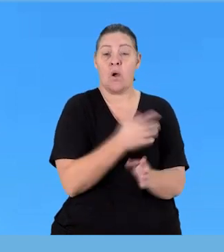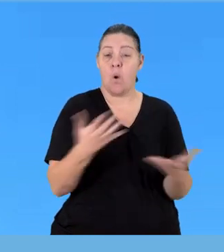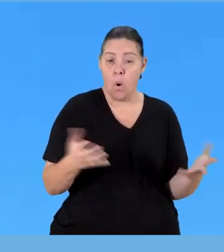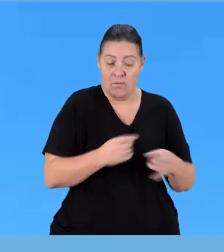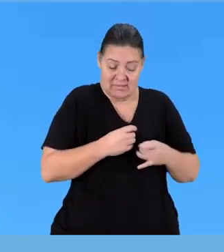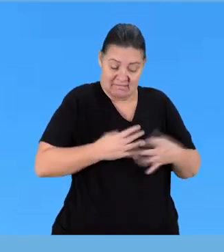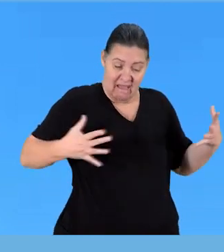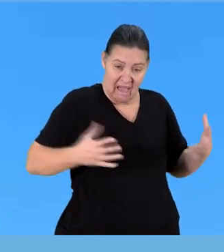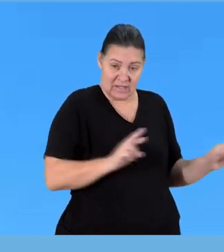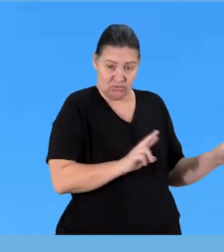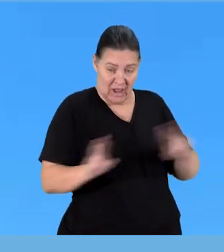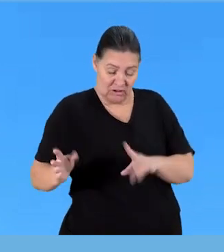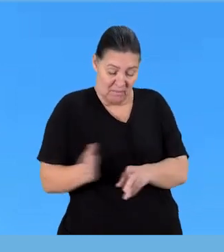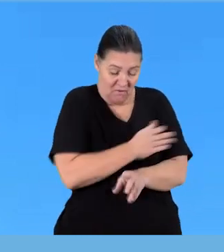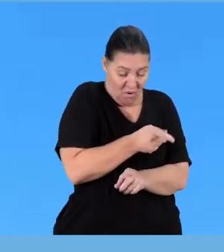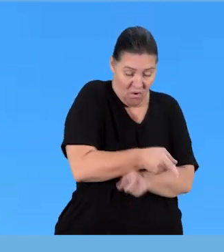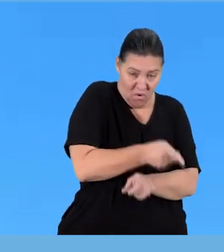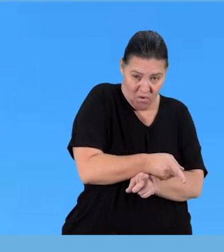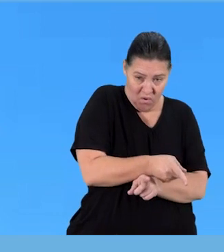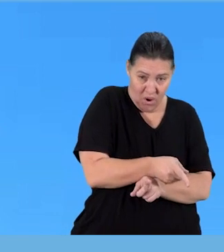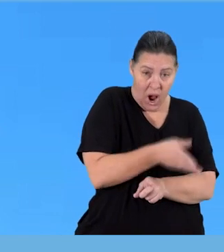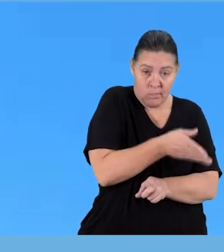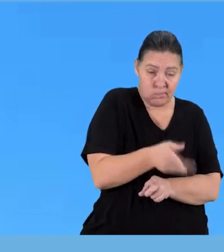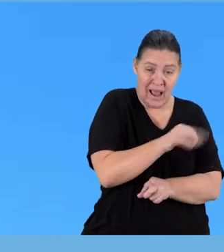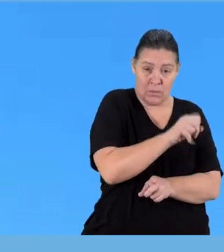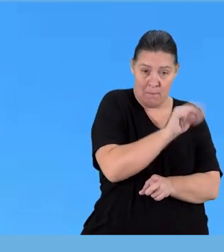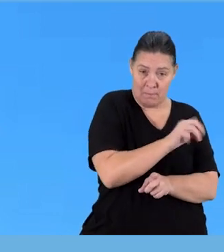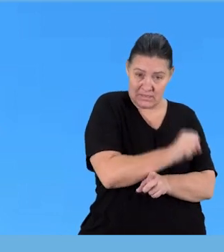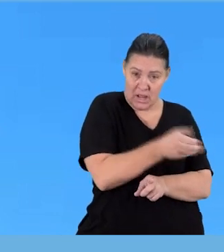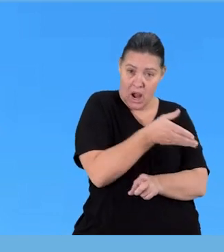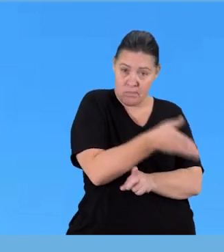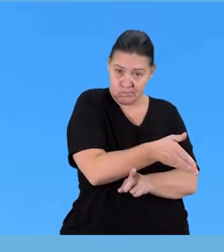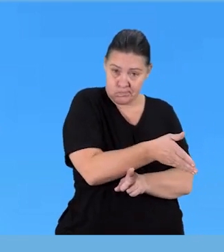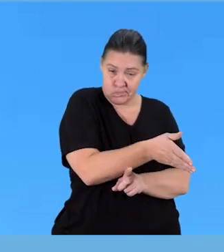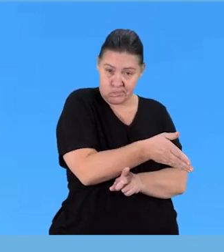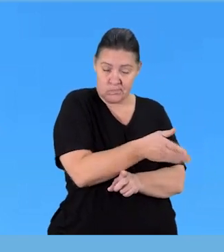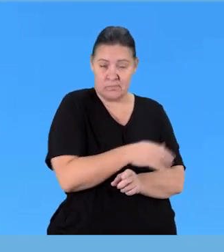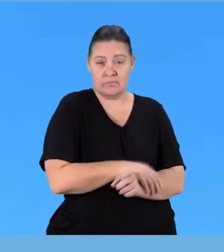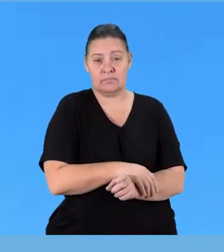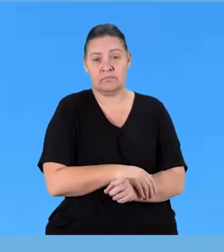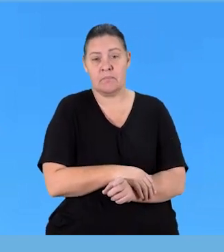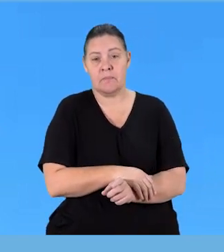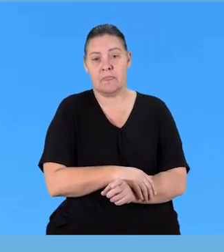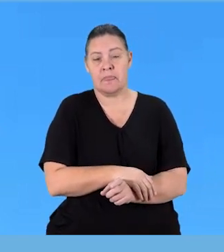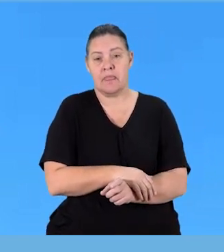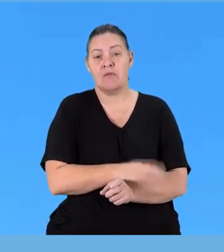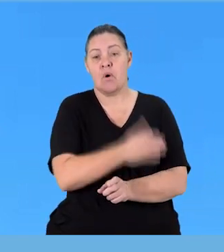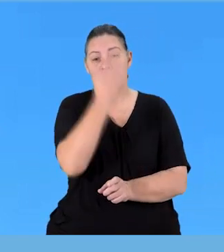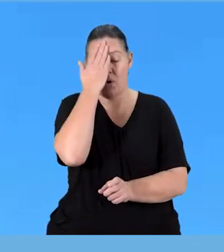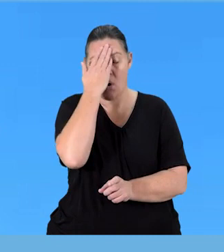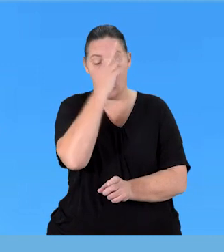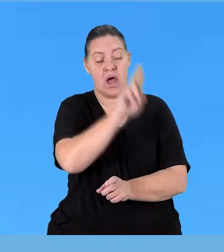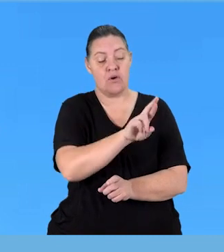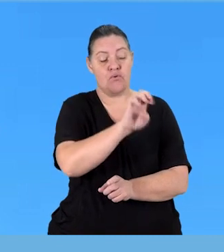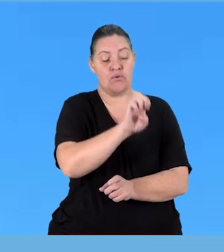all the atoms that were present before or the beginning of the reaction, and we're saying that those atoms that were present at the beginning of the reaction, they are known